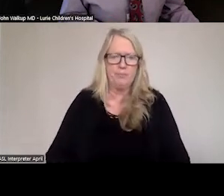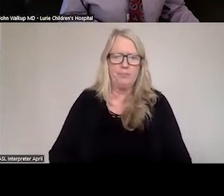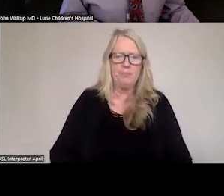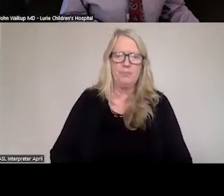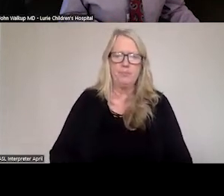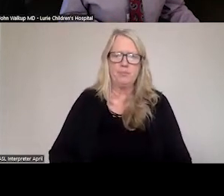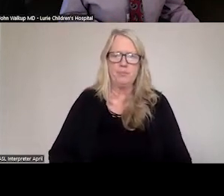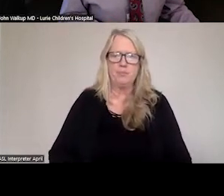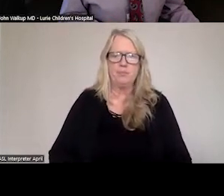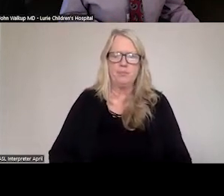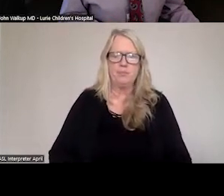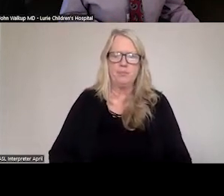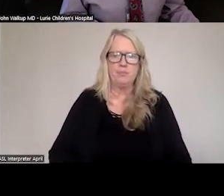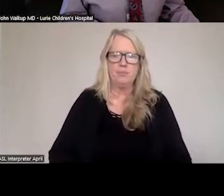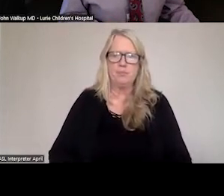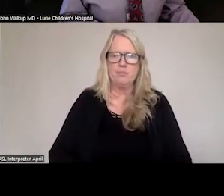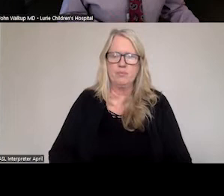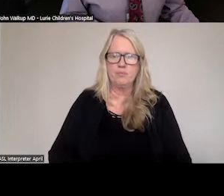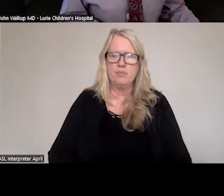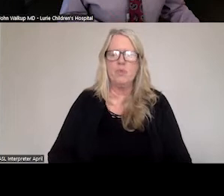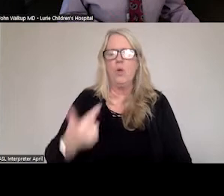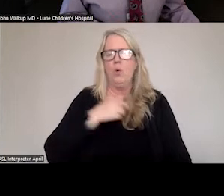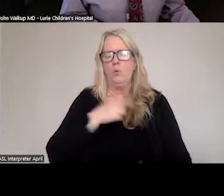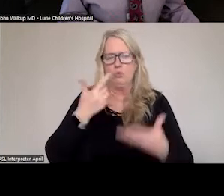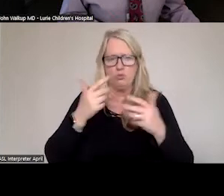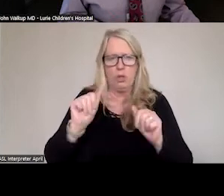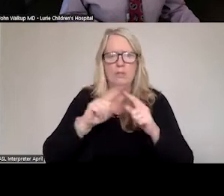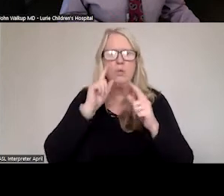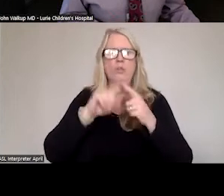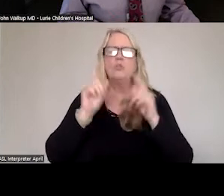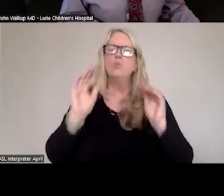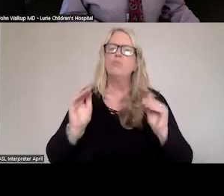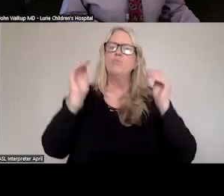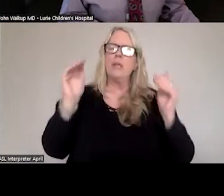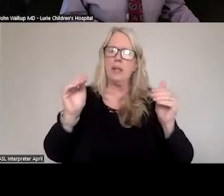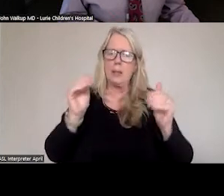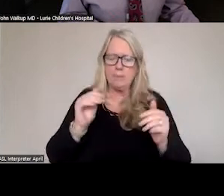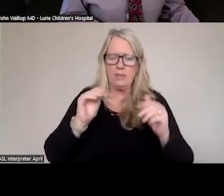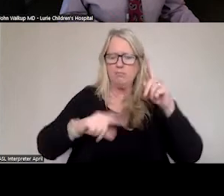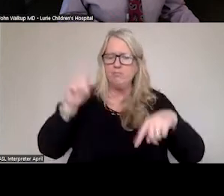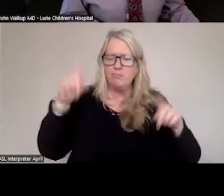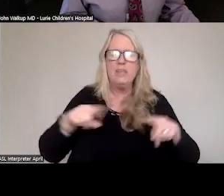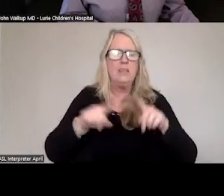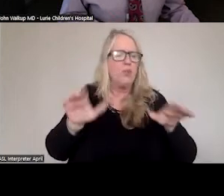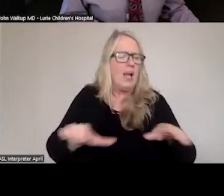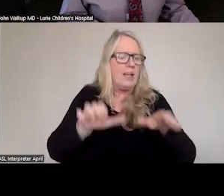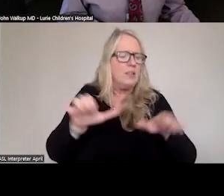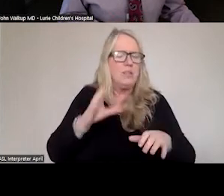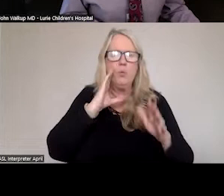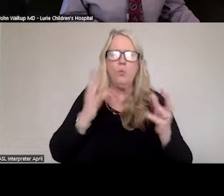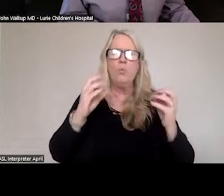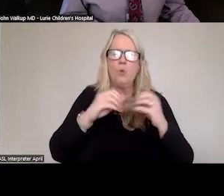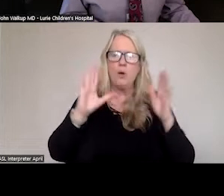This new model, we're trying to scale it up in many ways. So activities are going to be very much